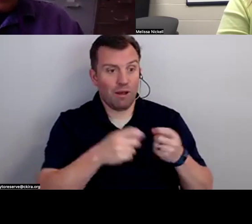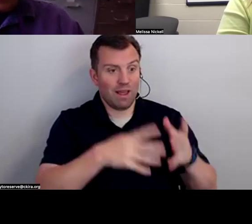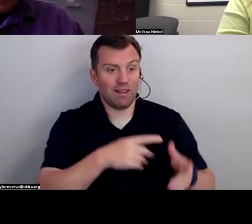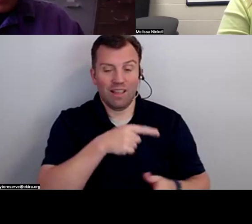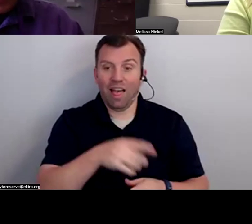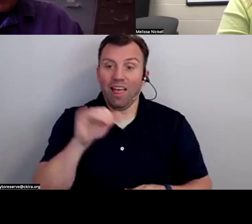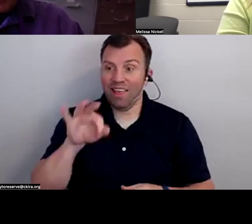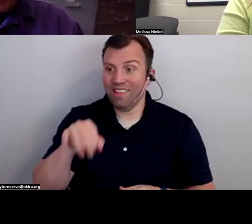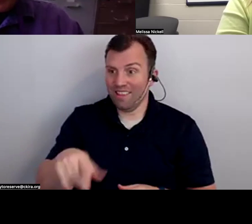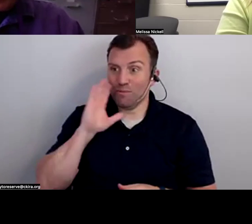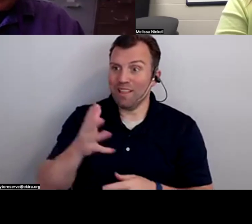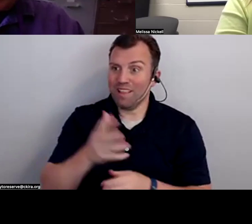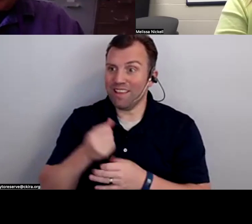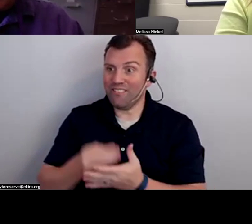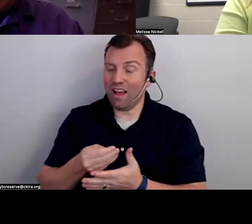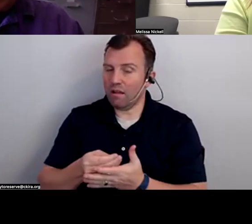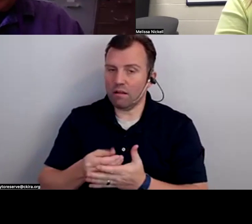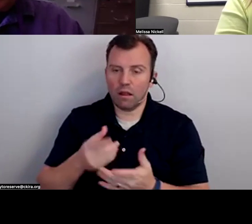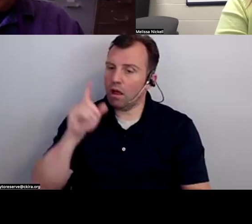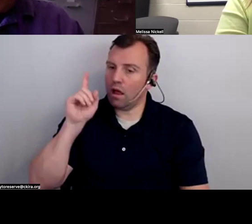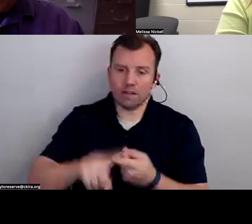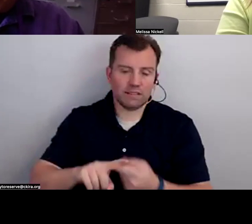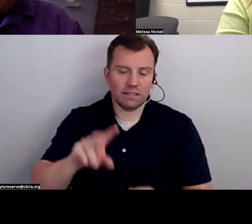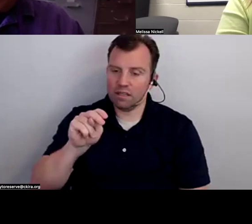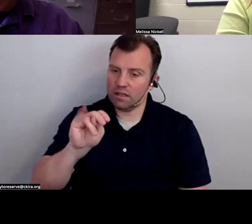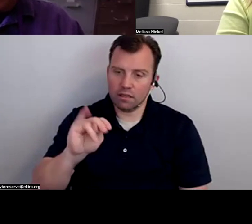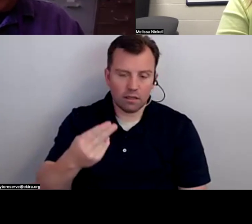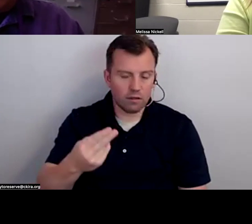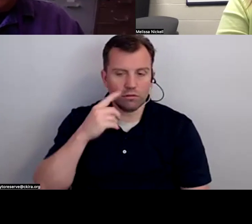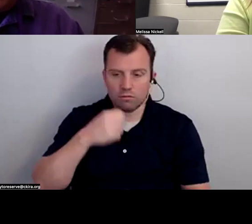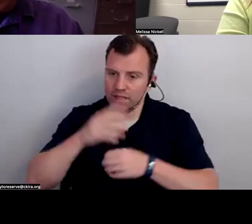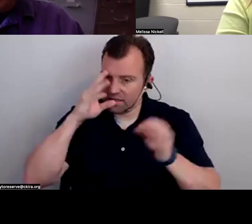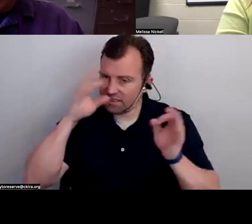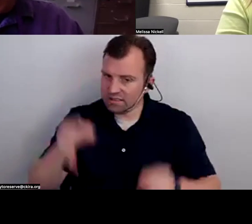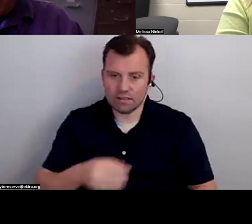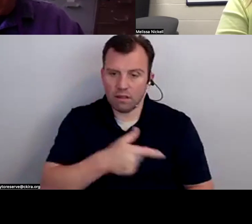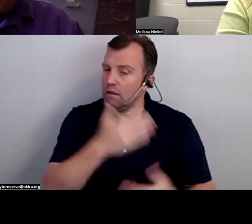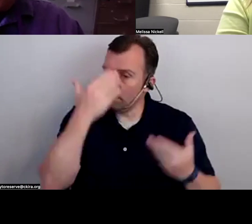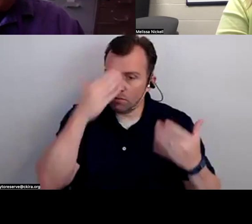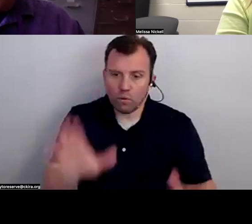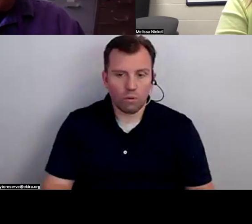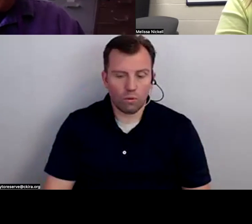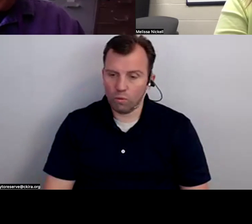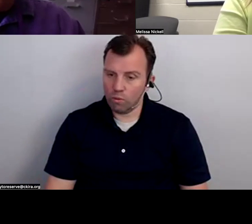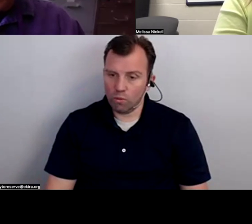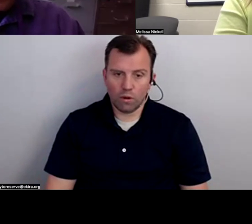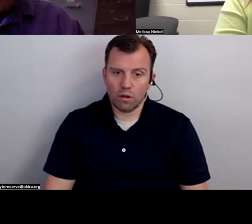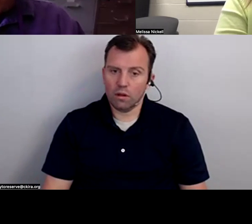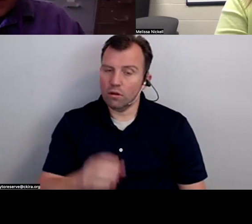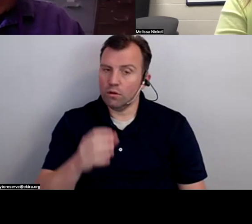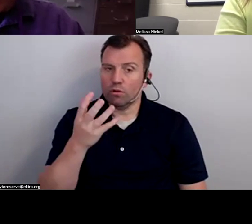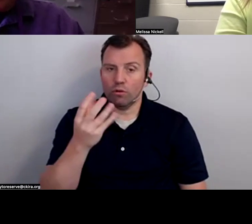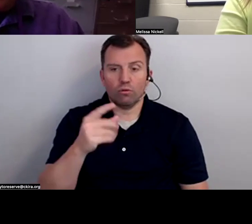grant's going to get funded or not, because, you know, until NIH makes that final decision, they just don't know. So there is